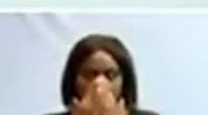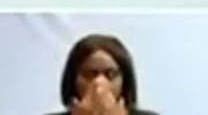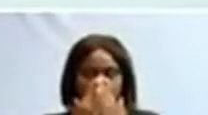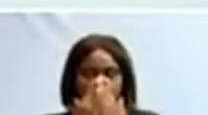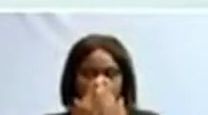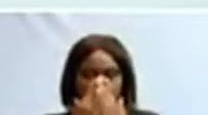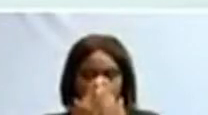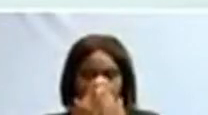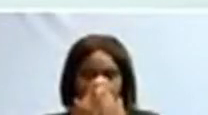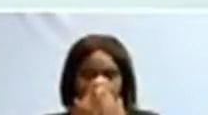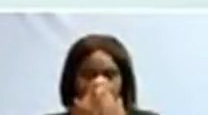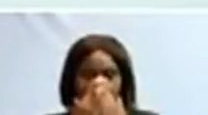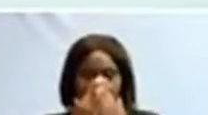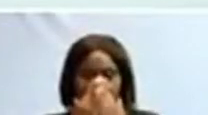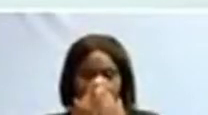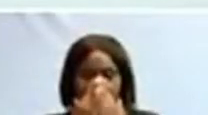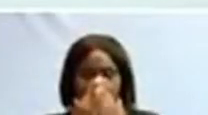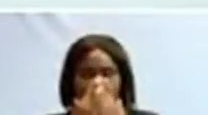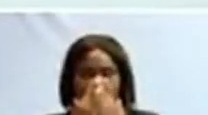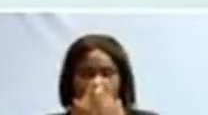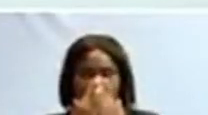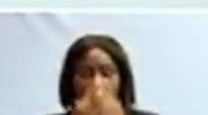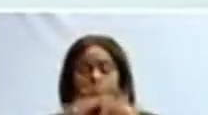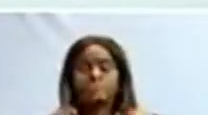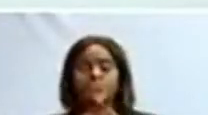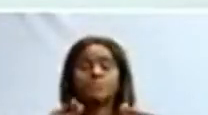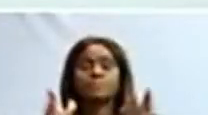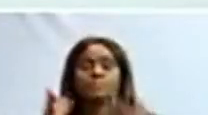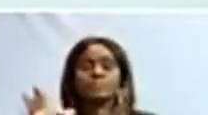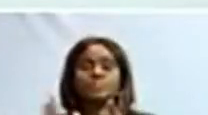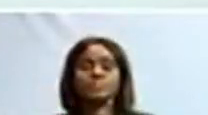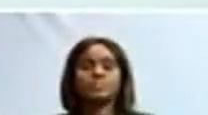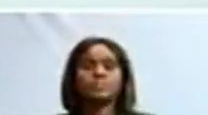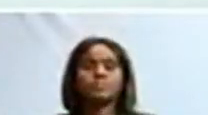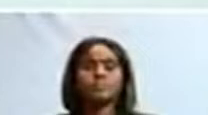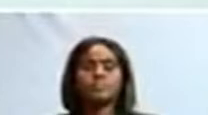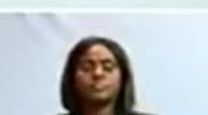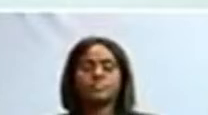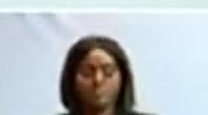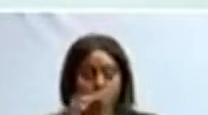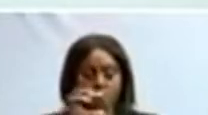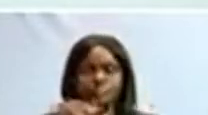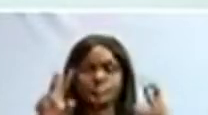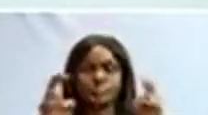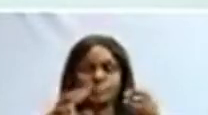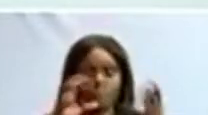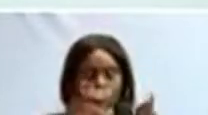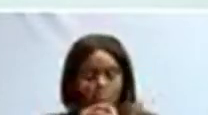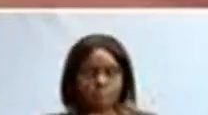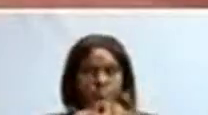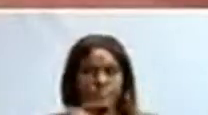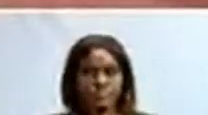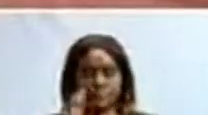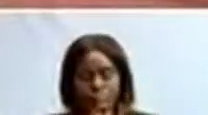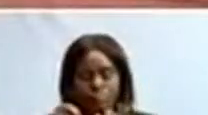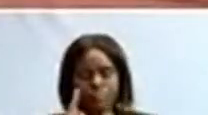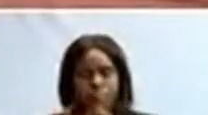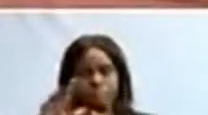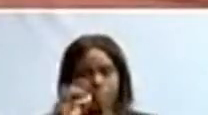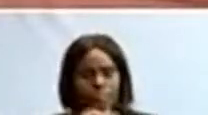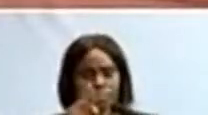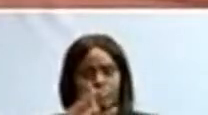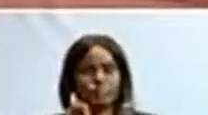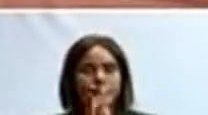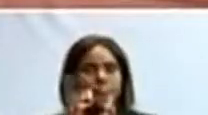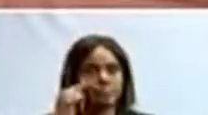Request for payment of subsistence allowance. Yes. Subject matter: I'm writing to your office requesting a